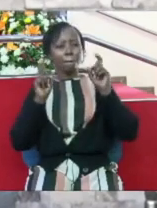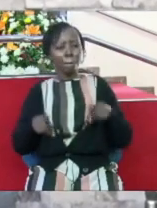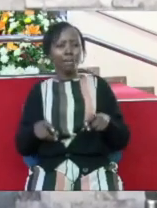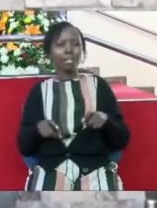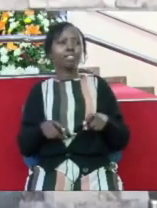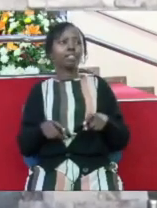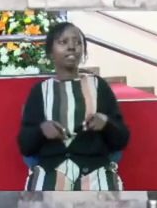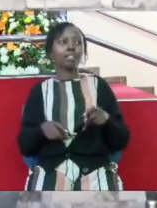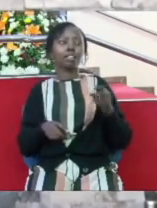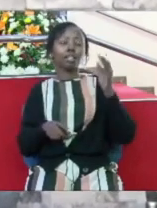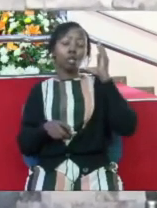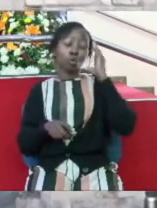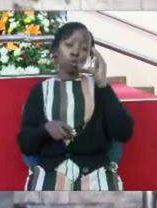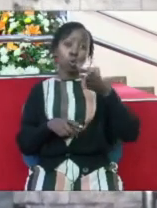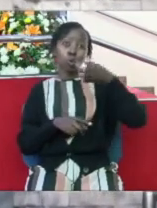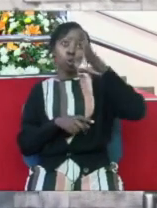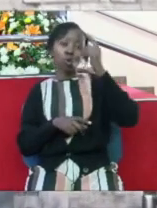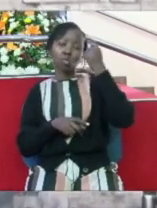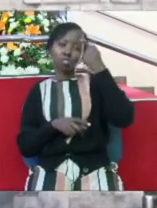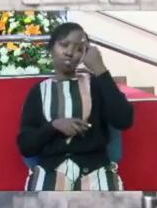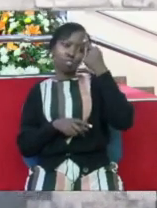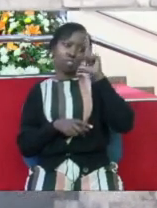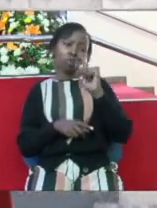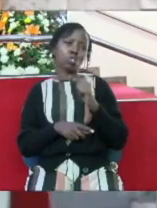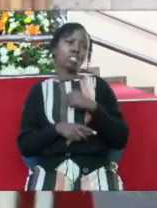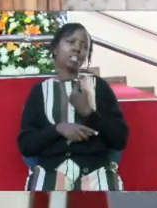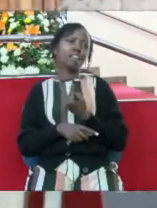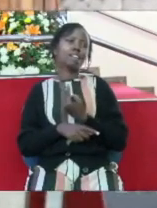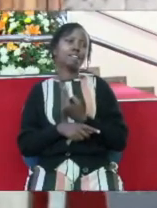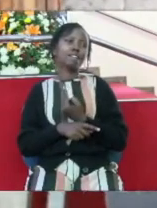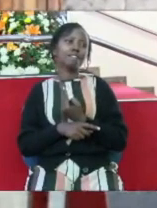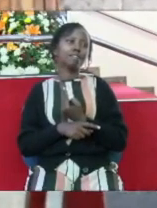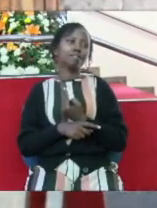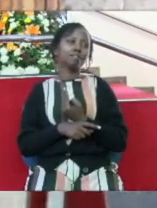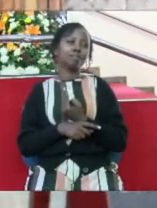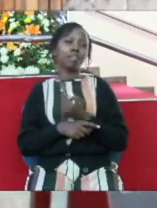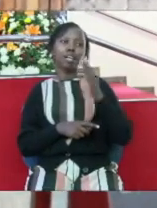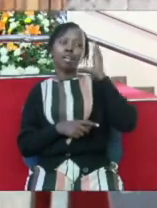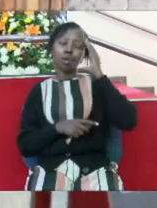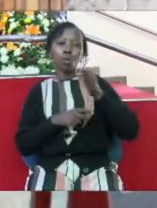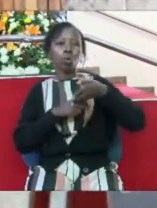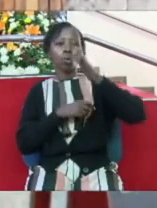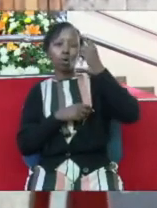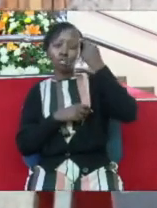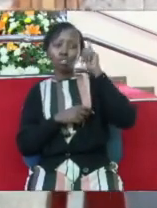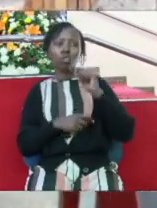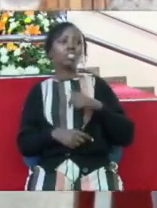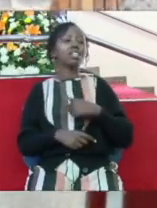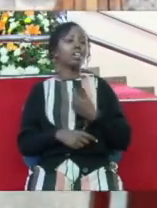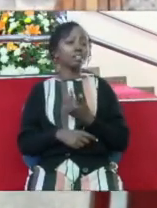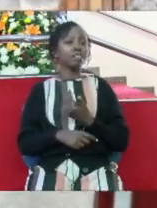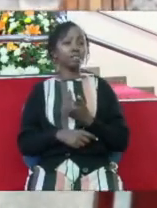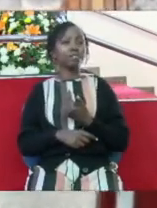point of knowing God on our own. Lazima tufike kiwango cha kumjua Mungu kibinafsi. Knowing God on our own. Kumjua